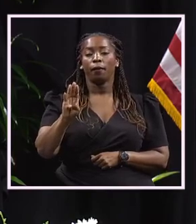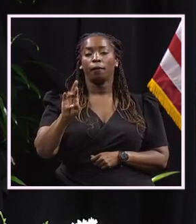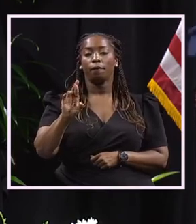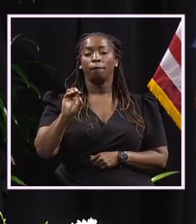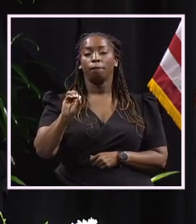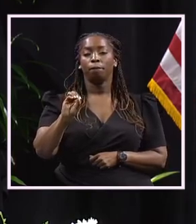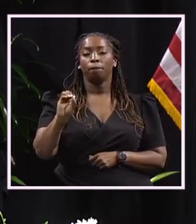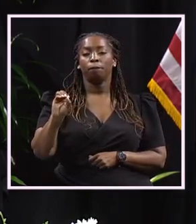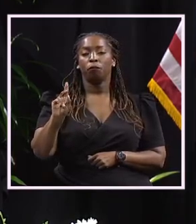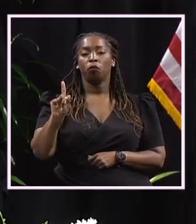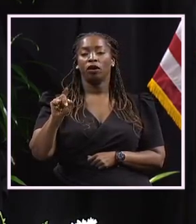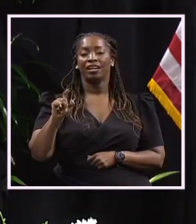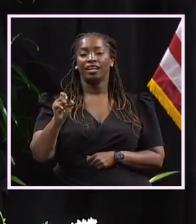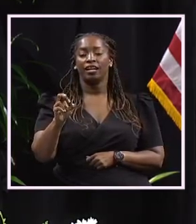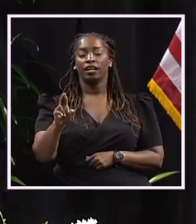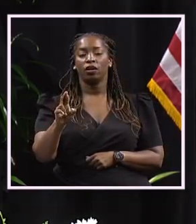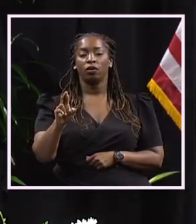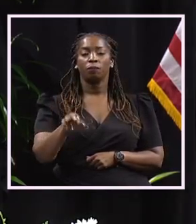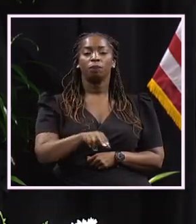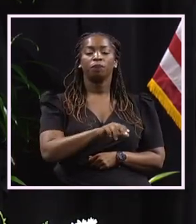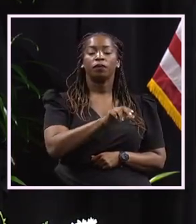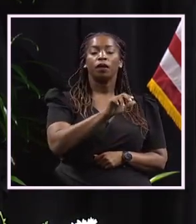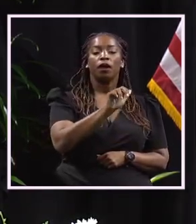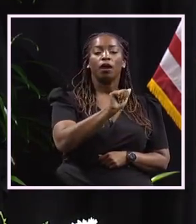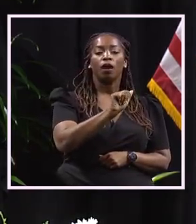Austin David Rodriguez.